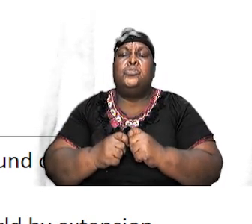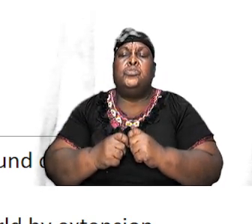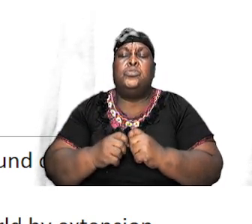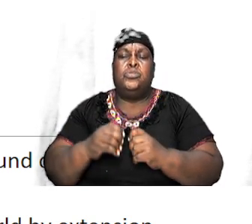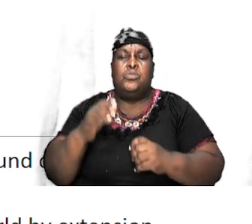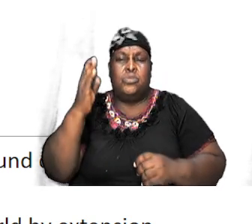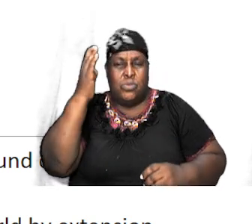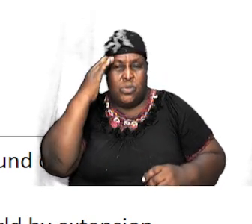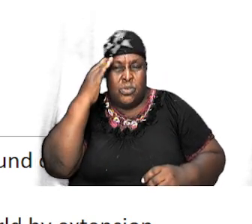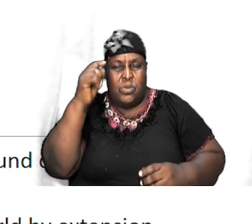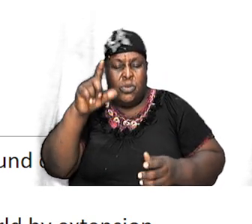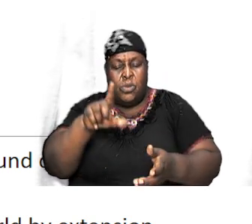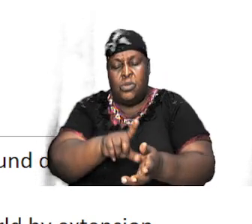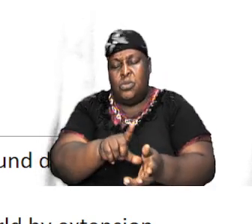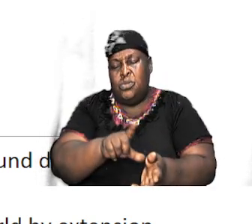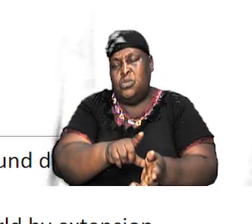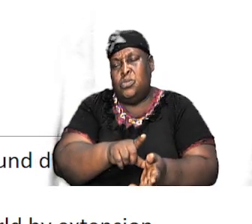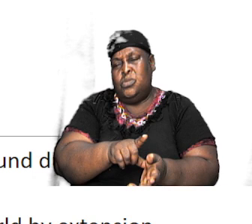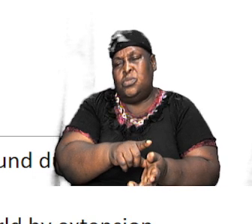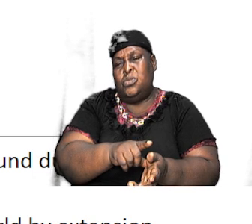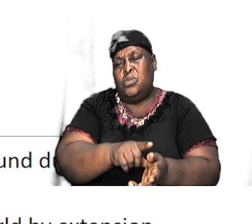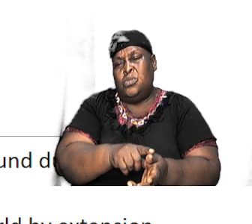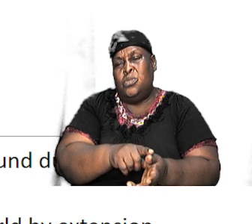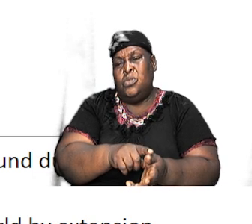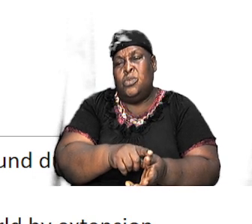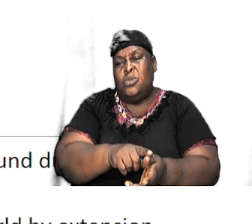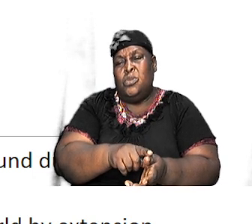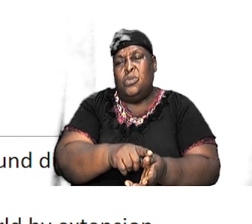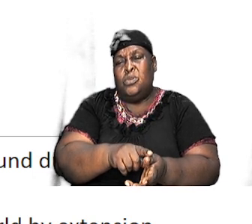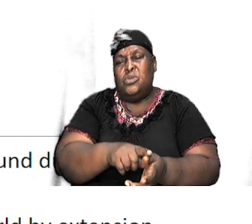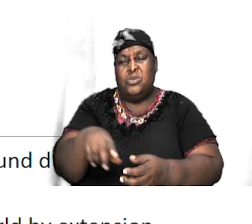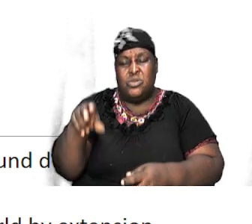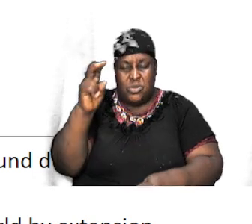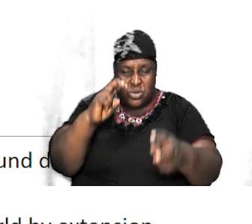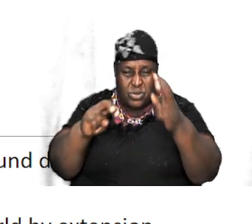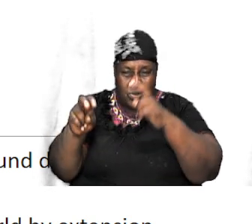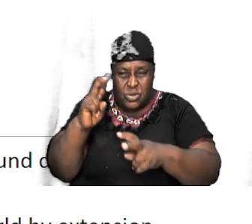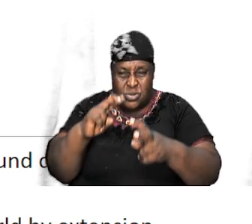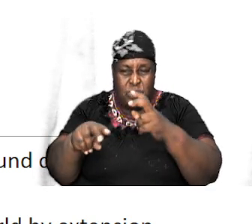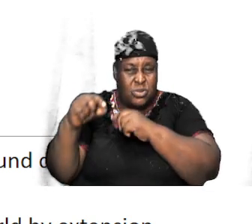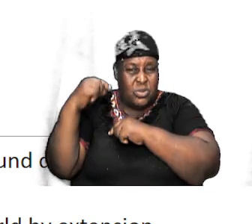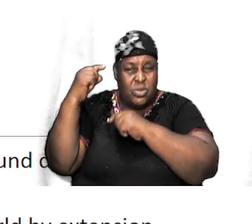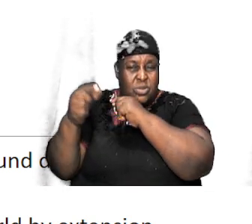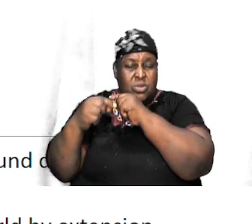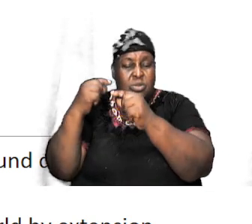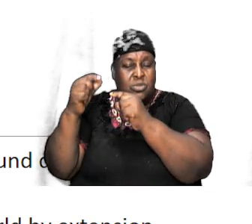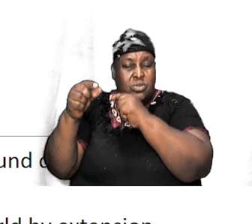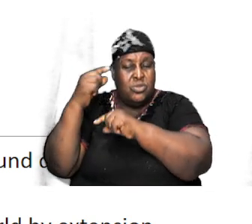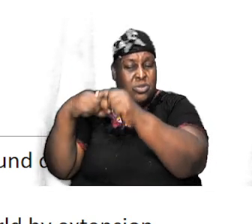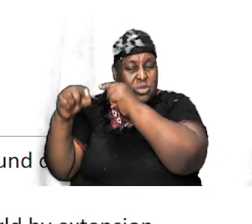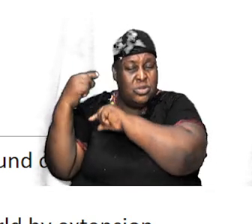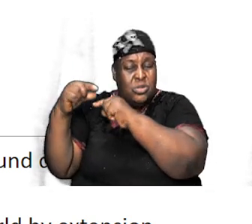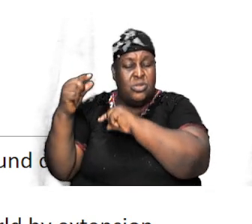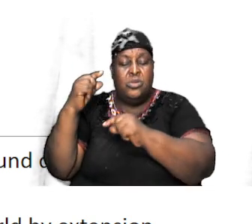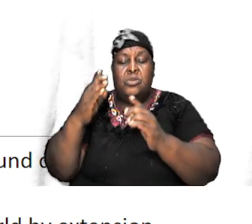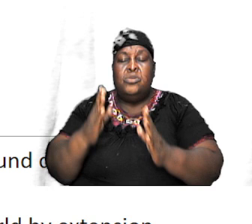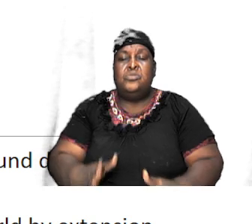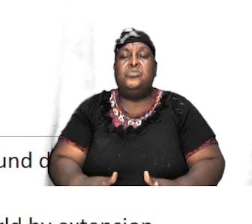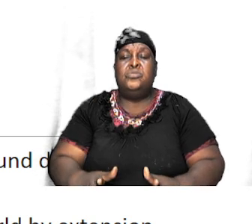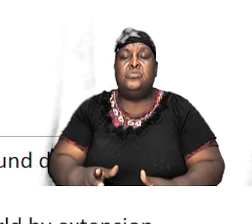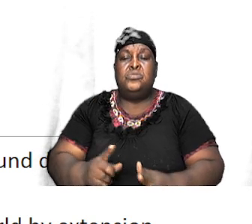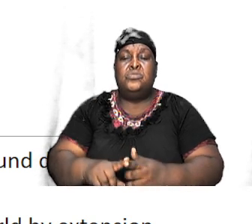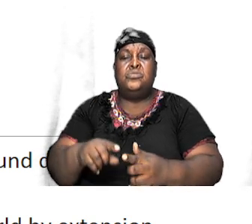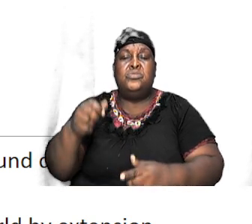that Luke actually traced the genealogy back to Adam, which was show you that, you